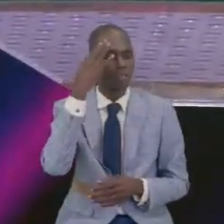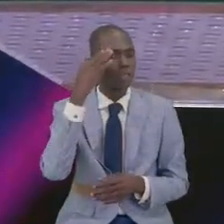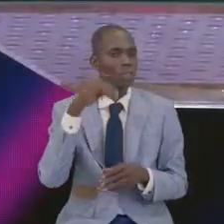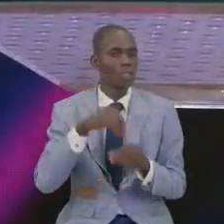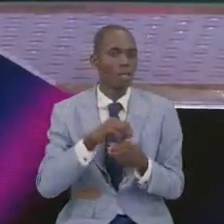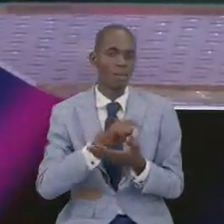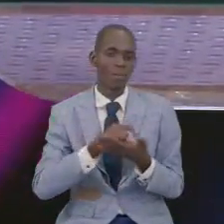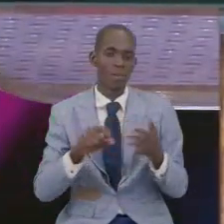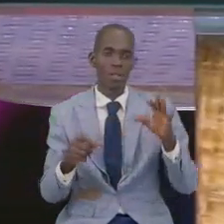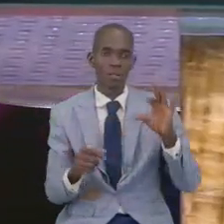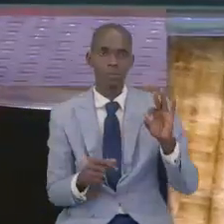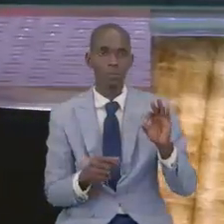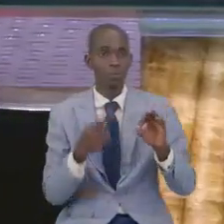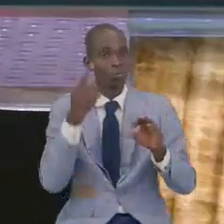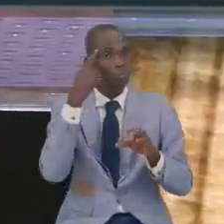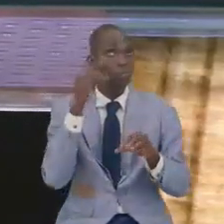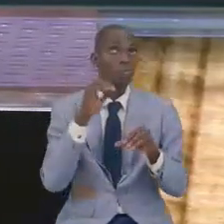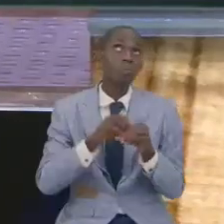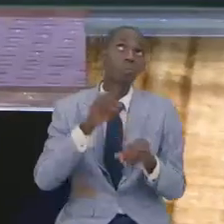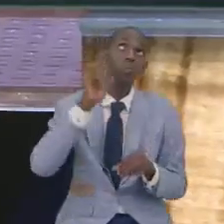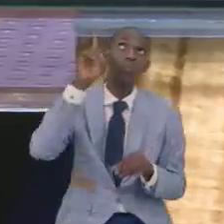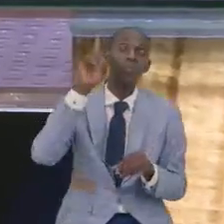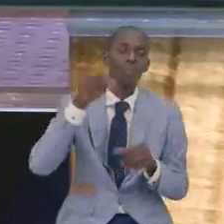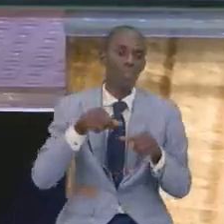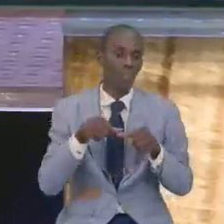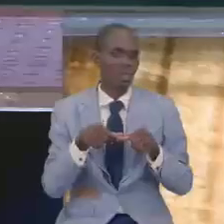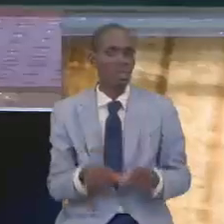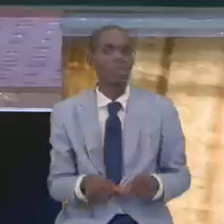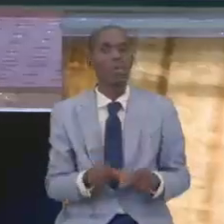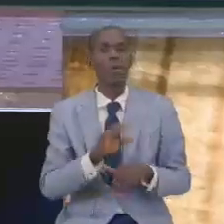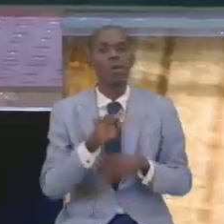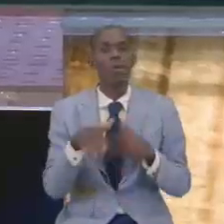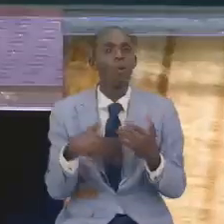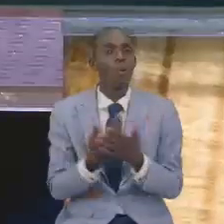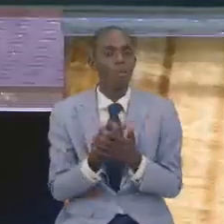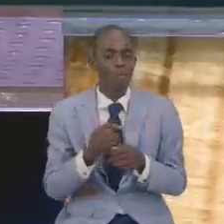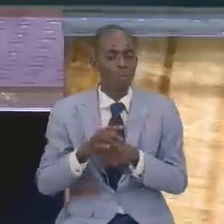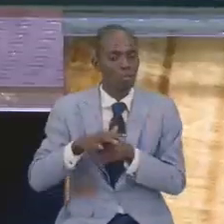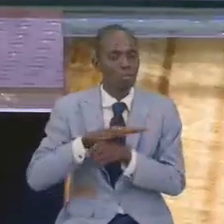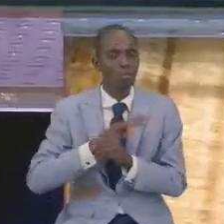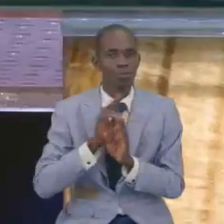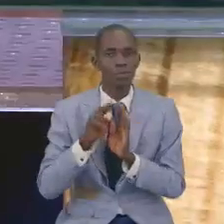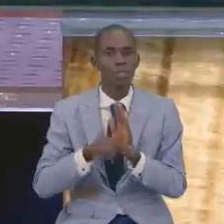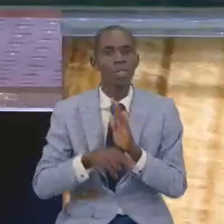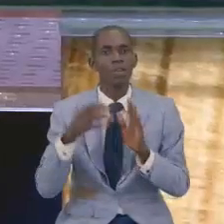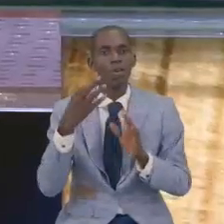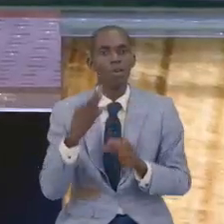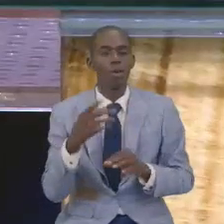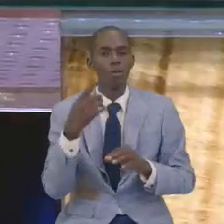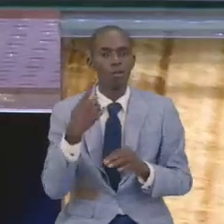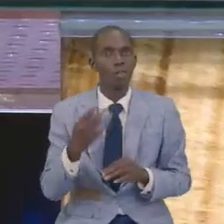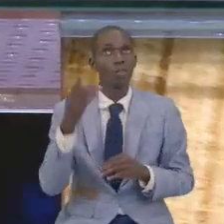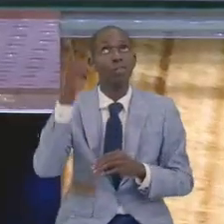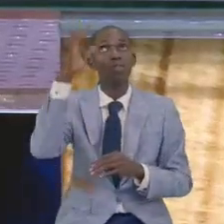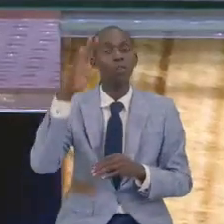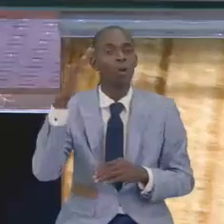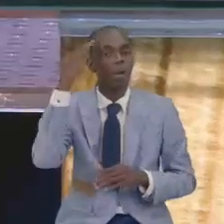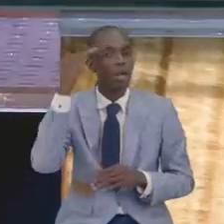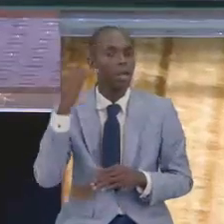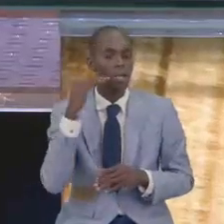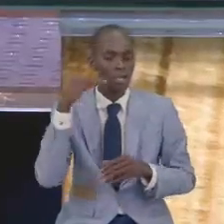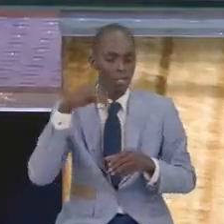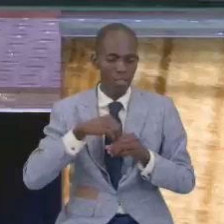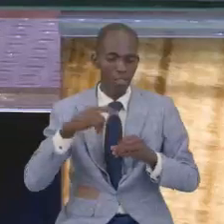in verse 9 it says, for in him dwelleth all the fullness of the Godhead bodily. Then